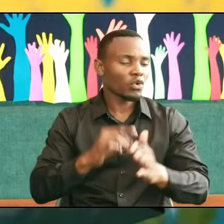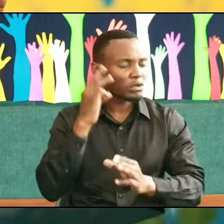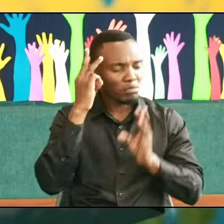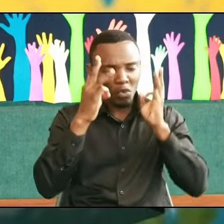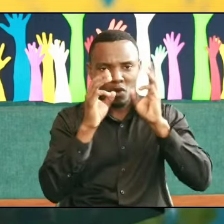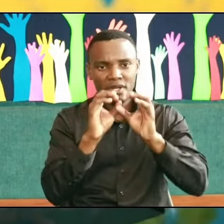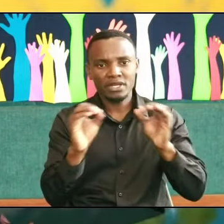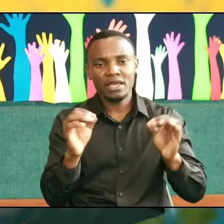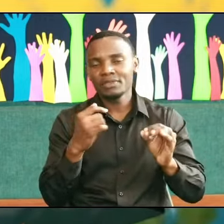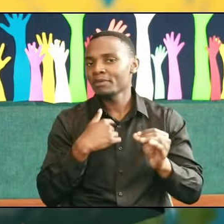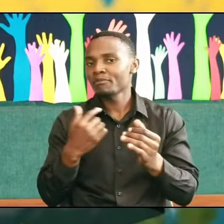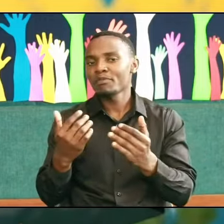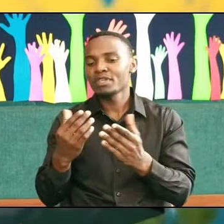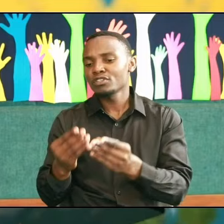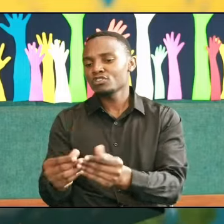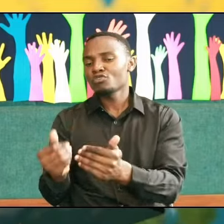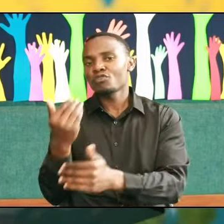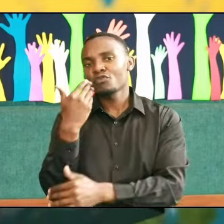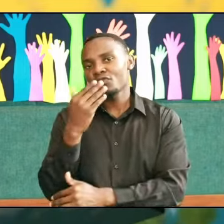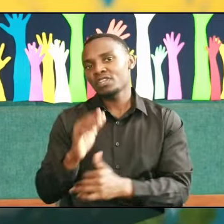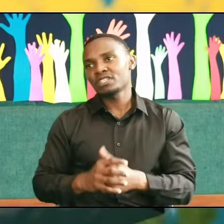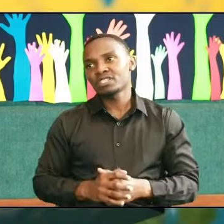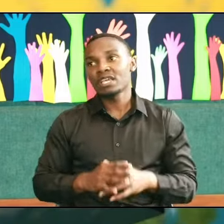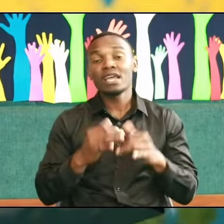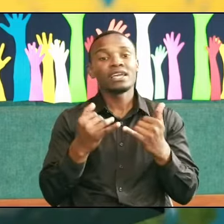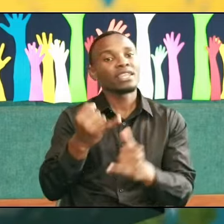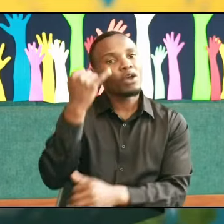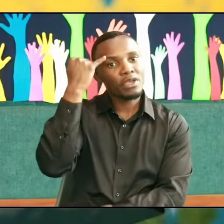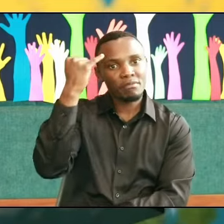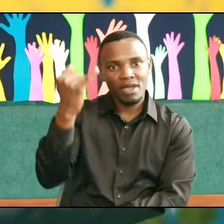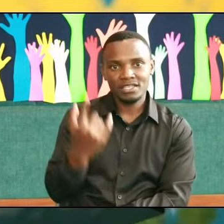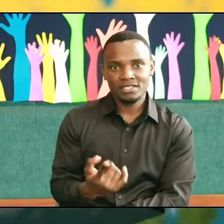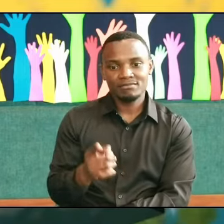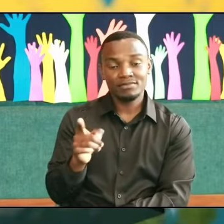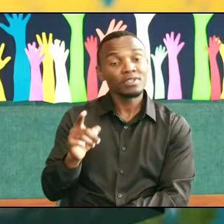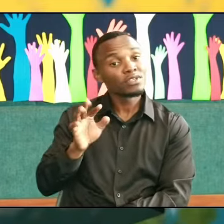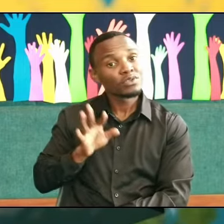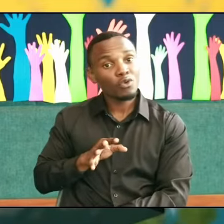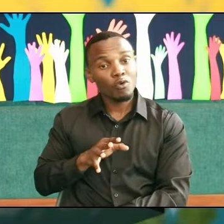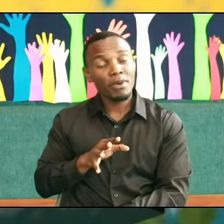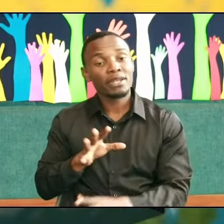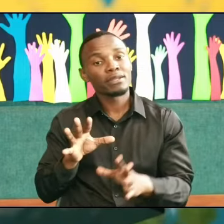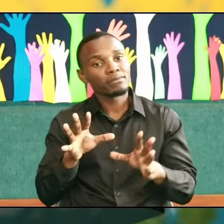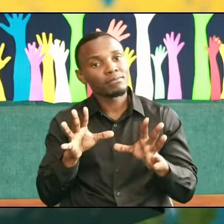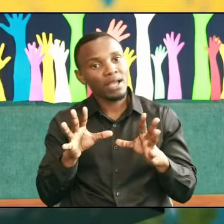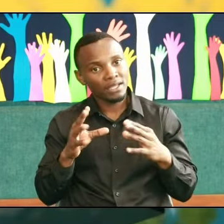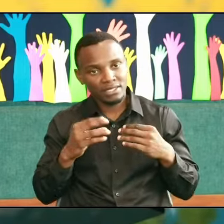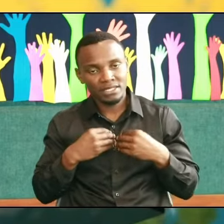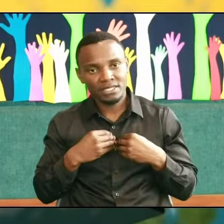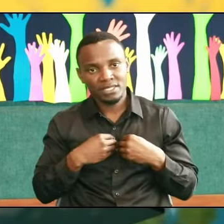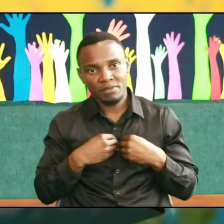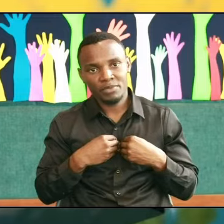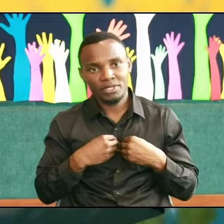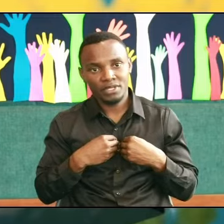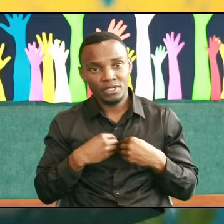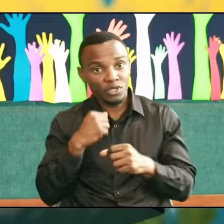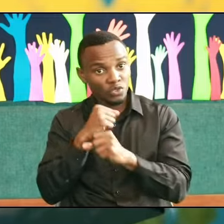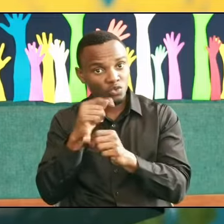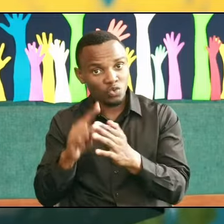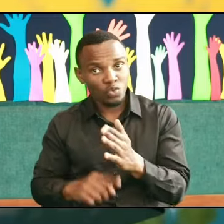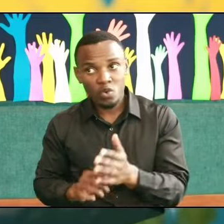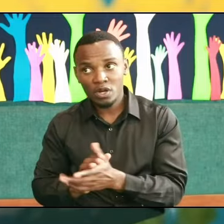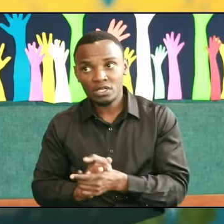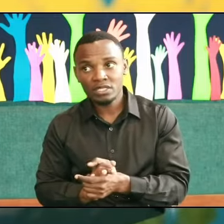situation. Now, can you imagine with me? The lady agreed, according to the word of the man of God, to do what? To go